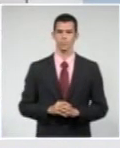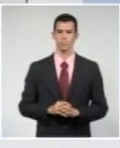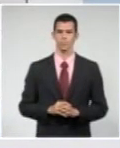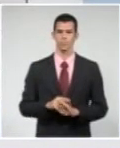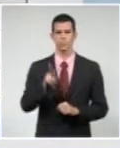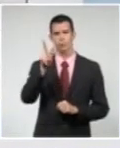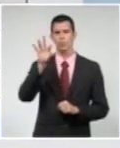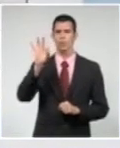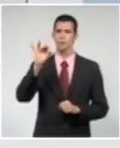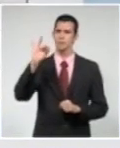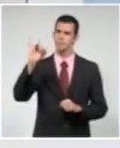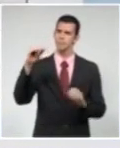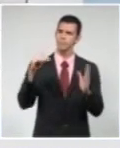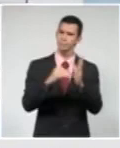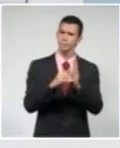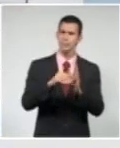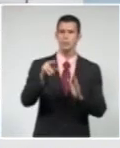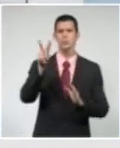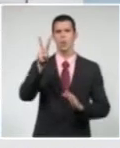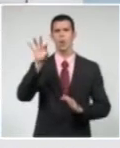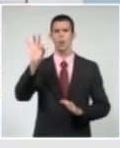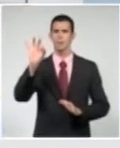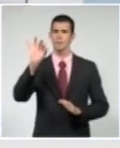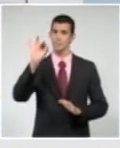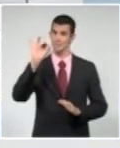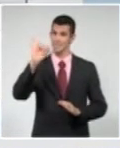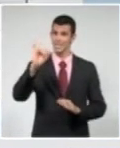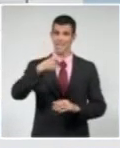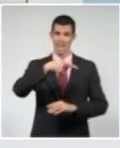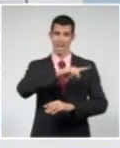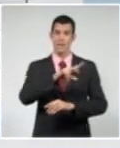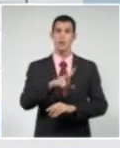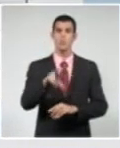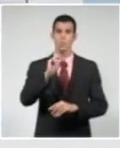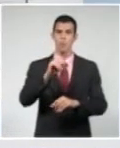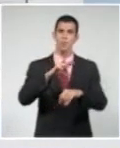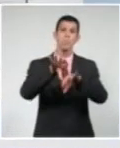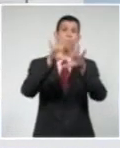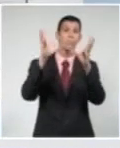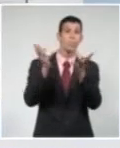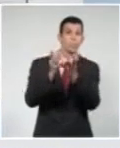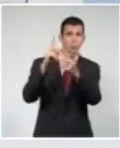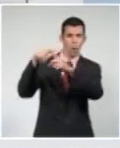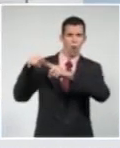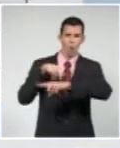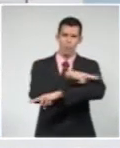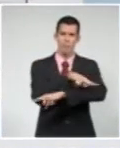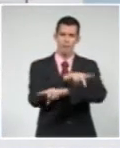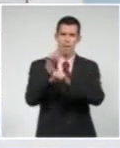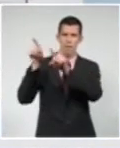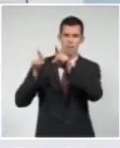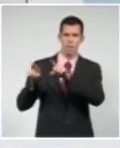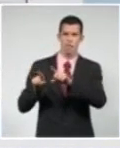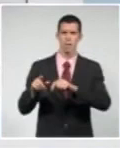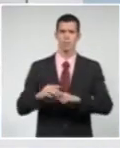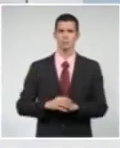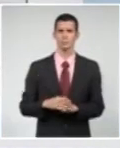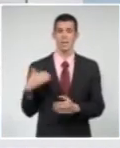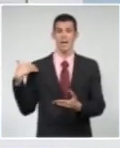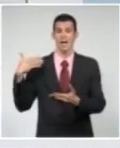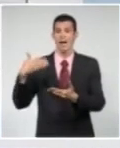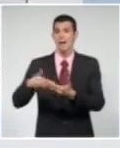COVID-19 continues to be present in the same 185 countries. Yesterday,